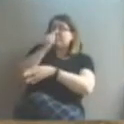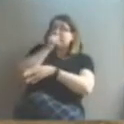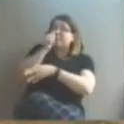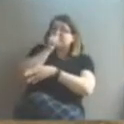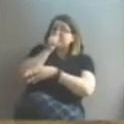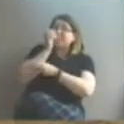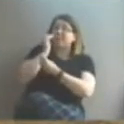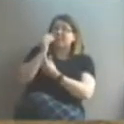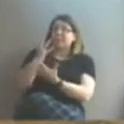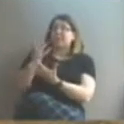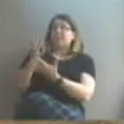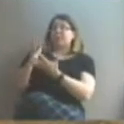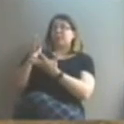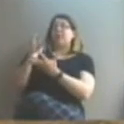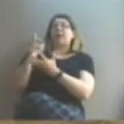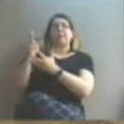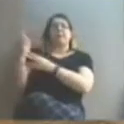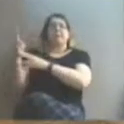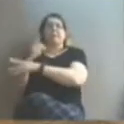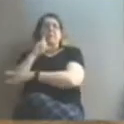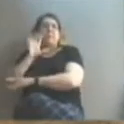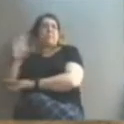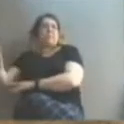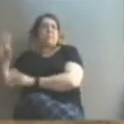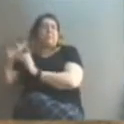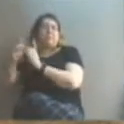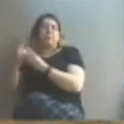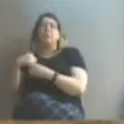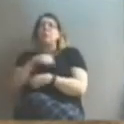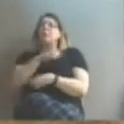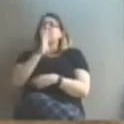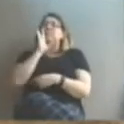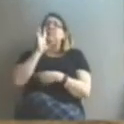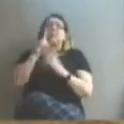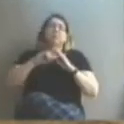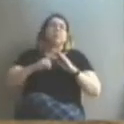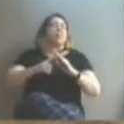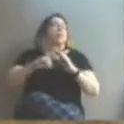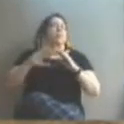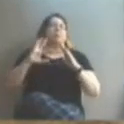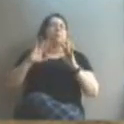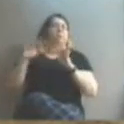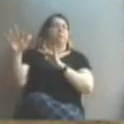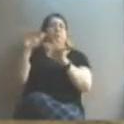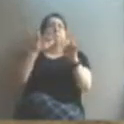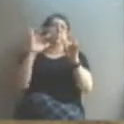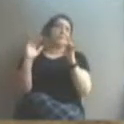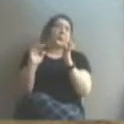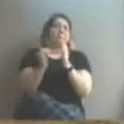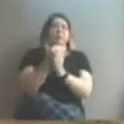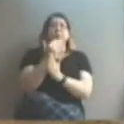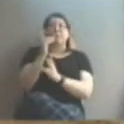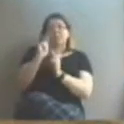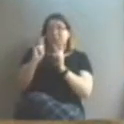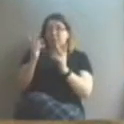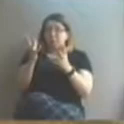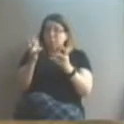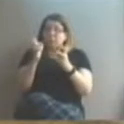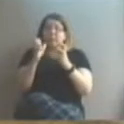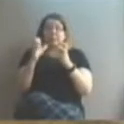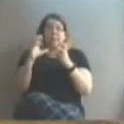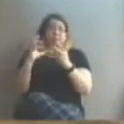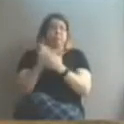being employed by their own district? We're about to enter the wild, wild west of charter schools, where many groups will be looking to hang their own shingle for privatizing